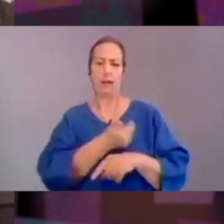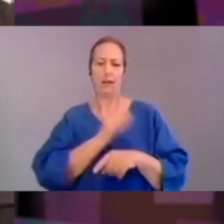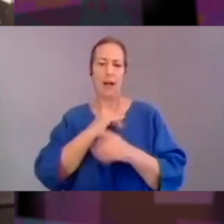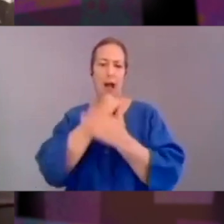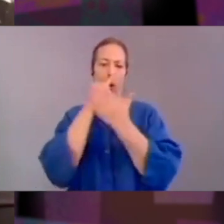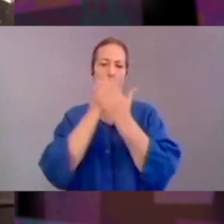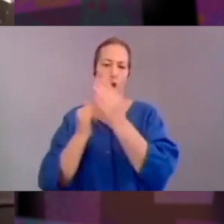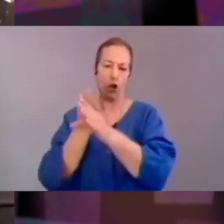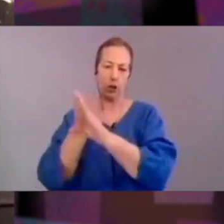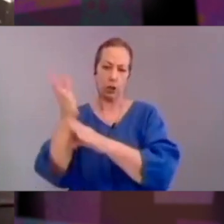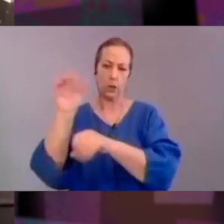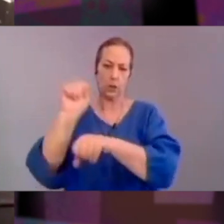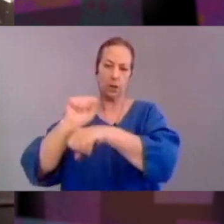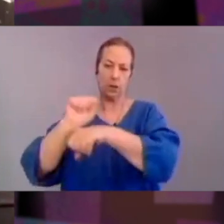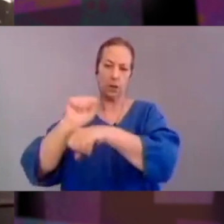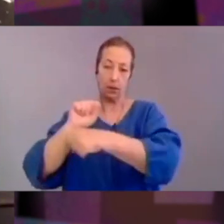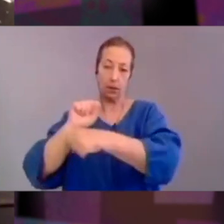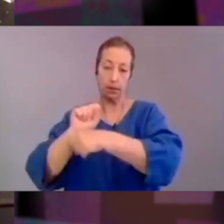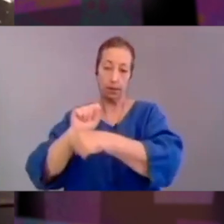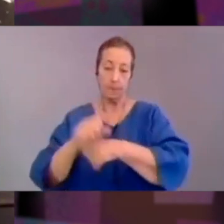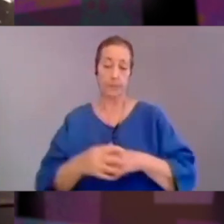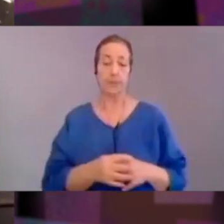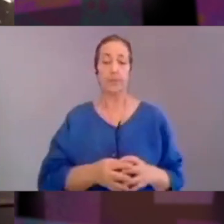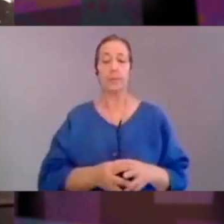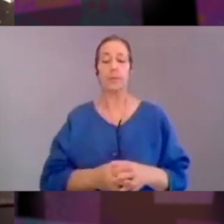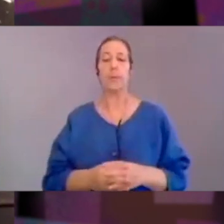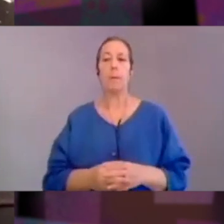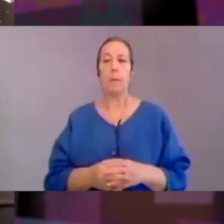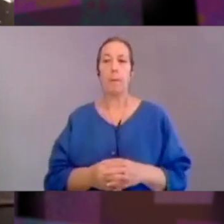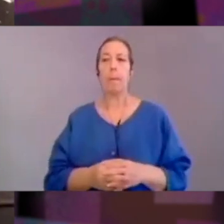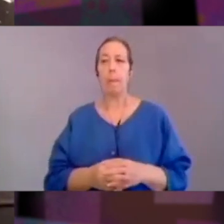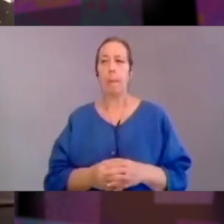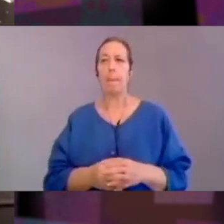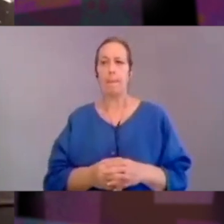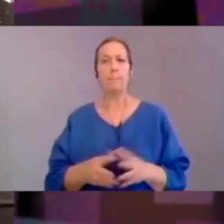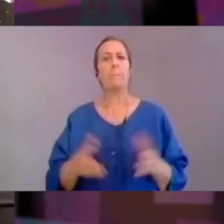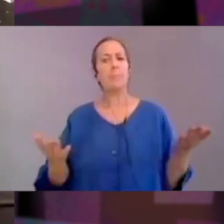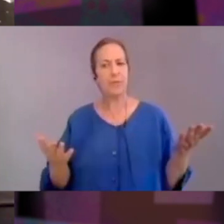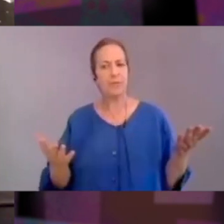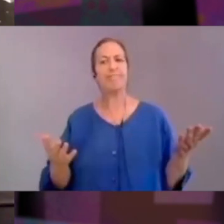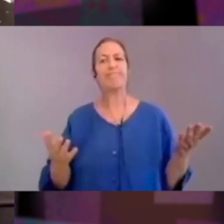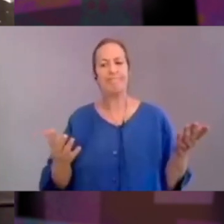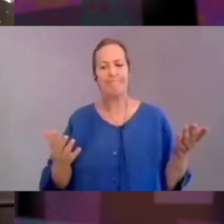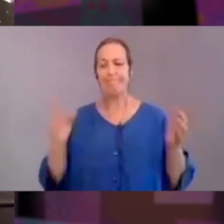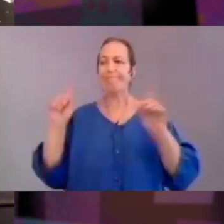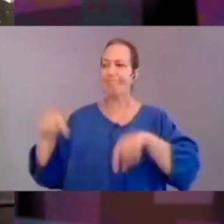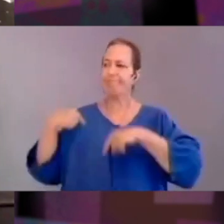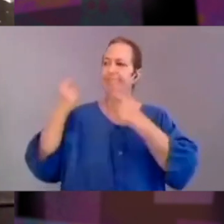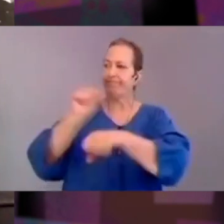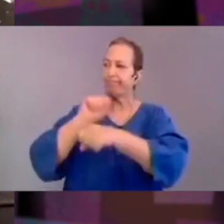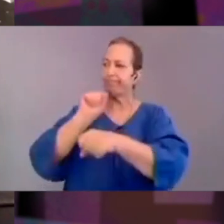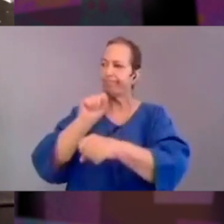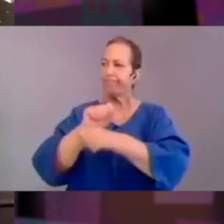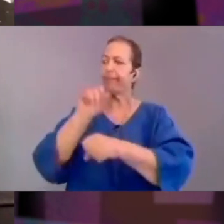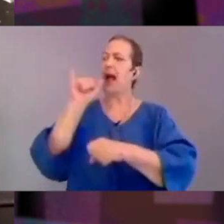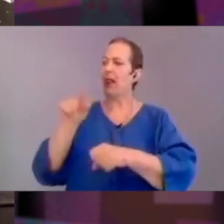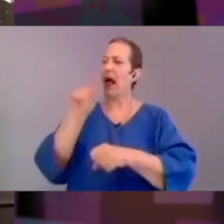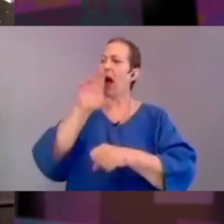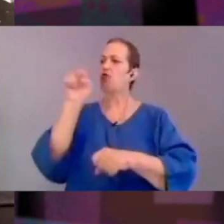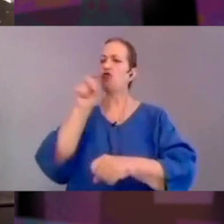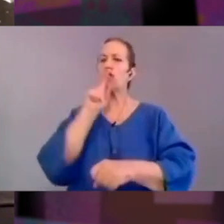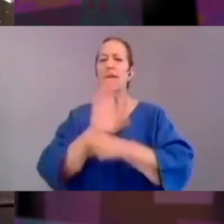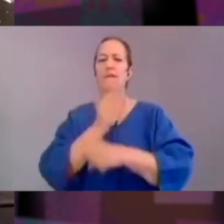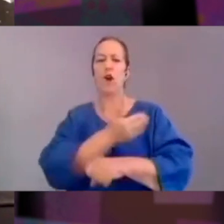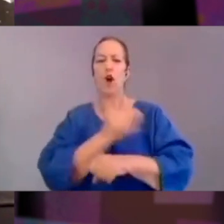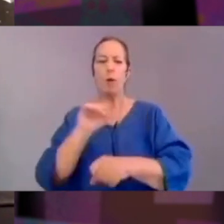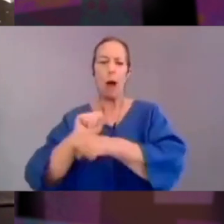is a reaffirmation of what NPN was founded to do when our network first came together in 1985 to establish better